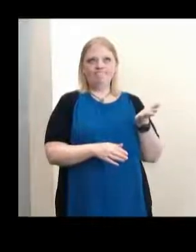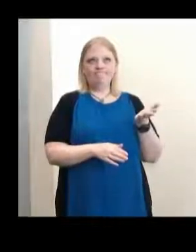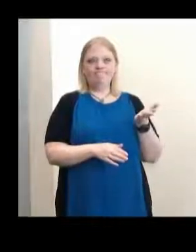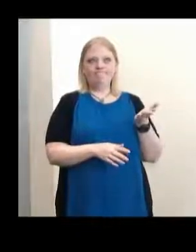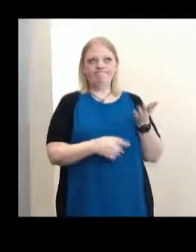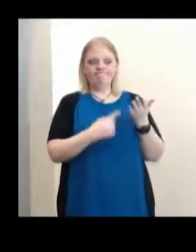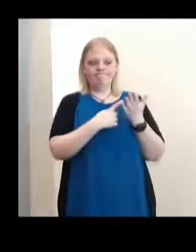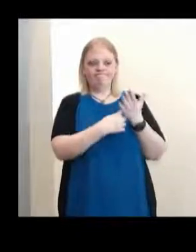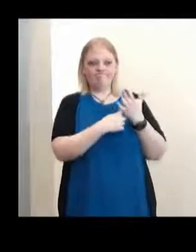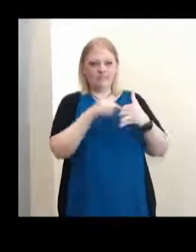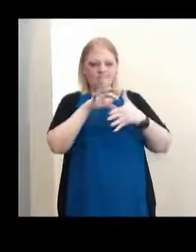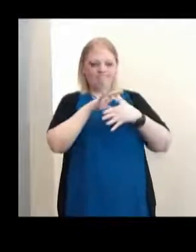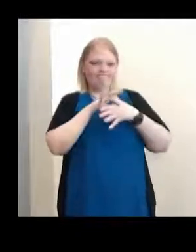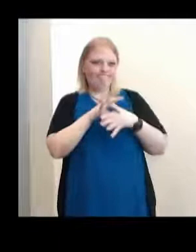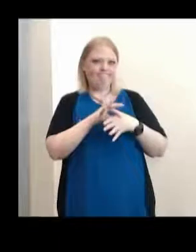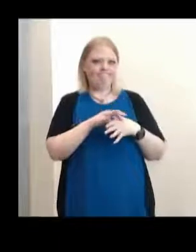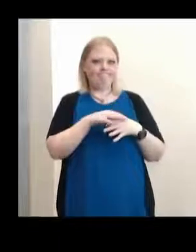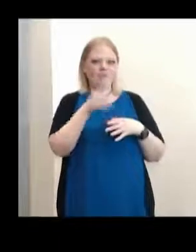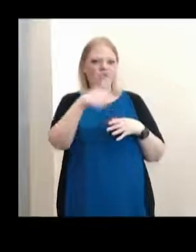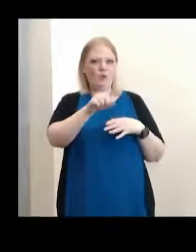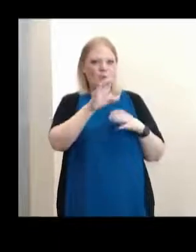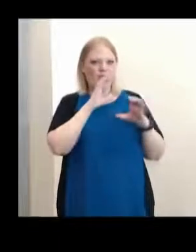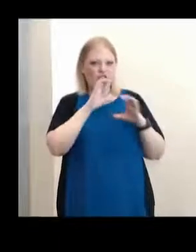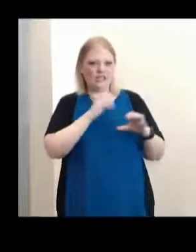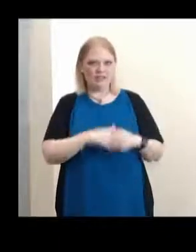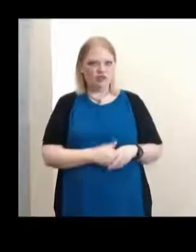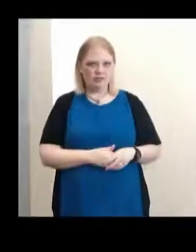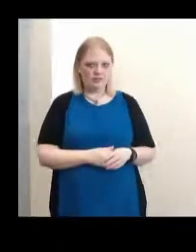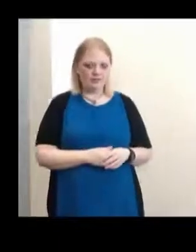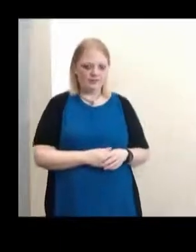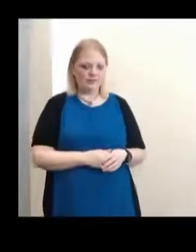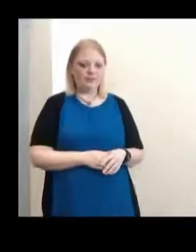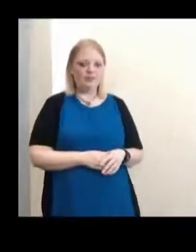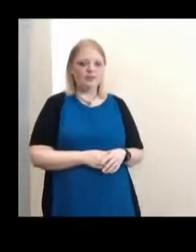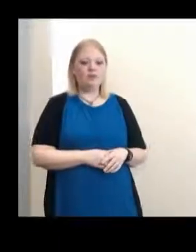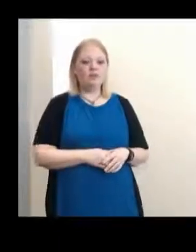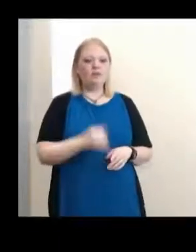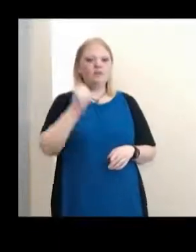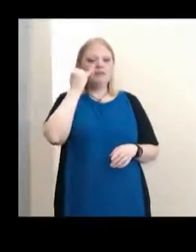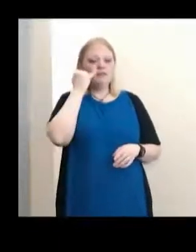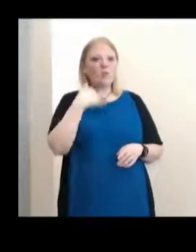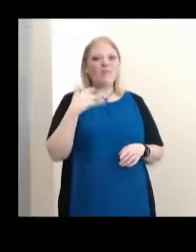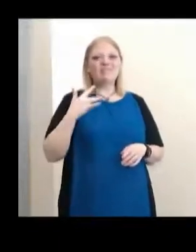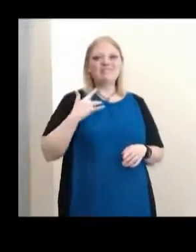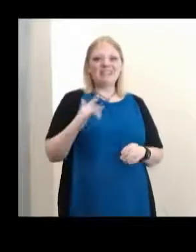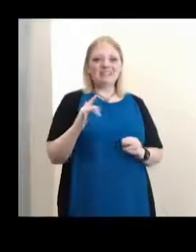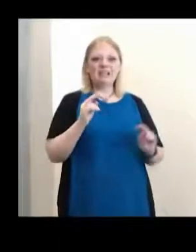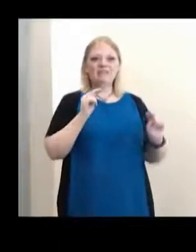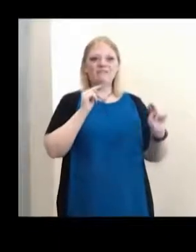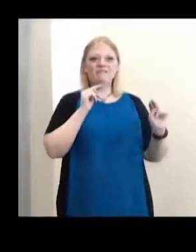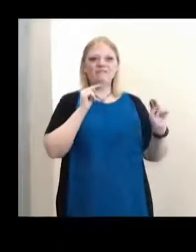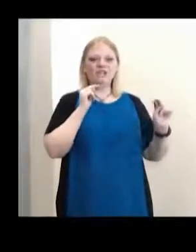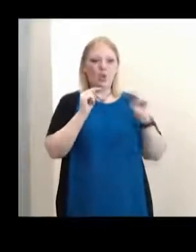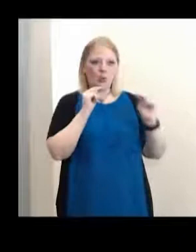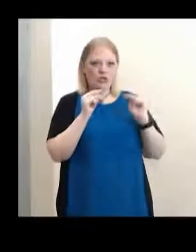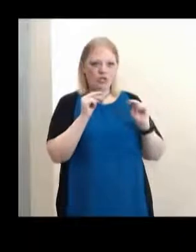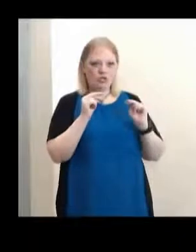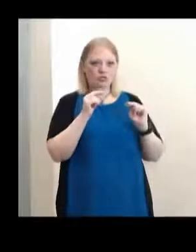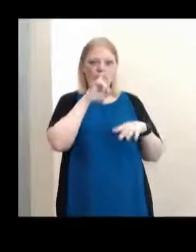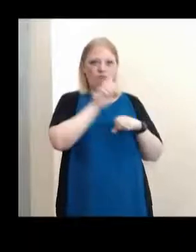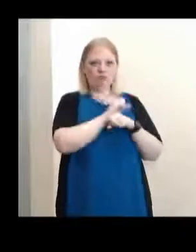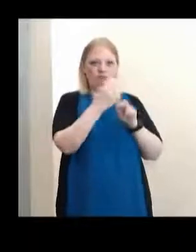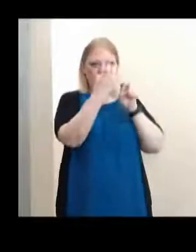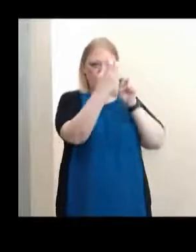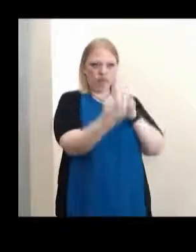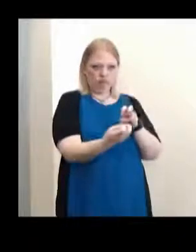substance of what those conversations are. When there are substantive negotiations in which we're actually sitting down and talking